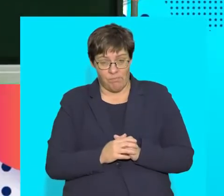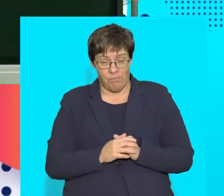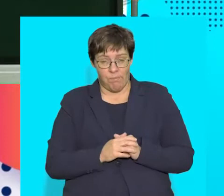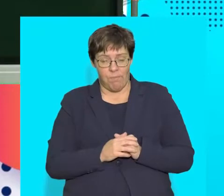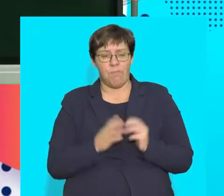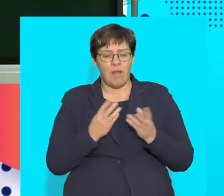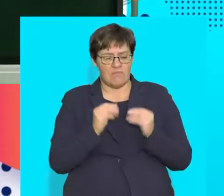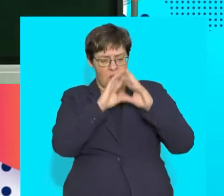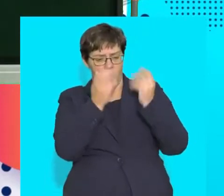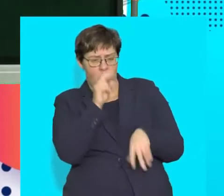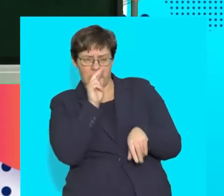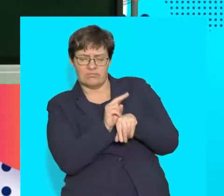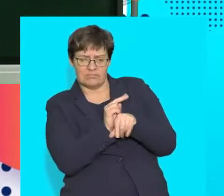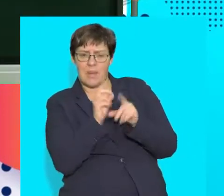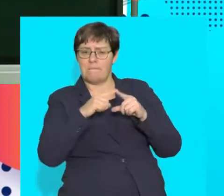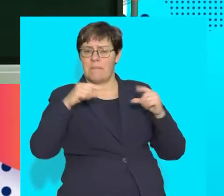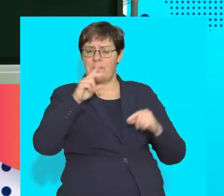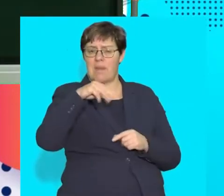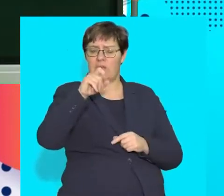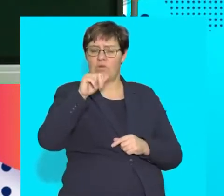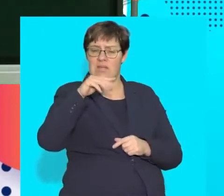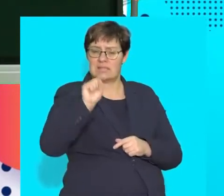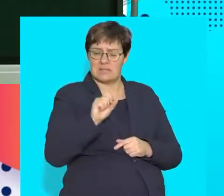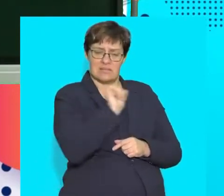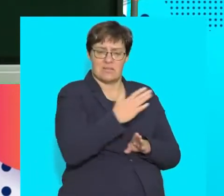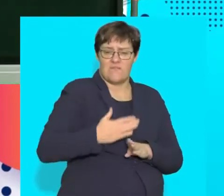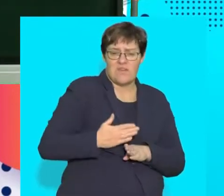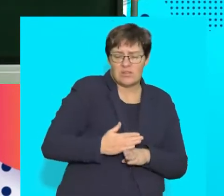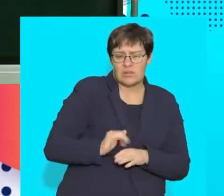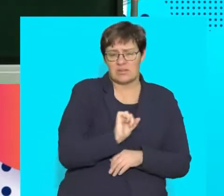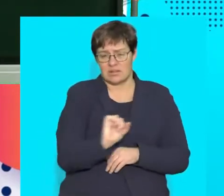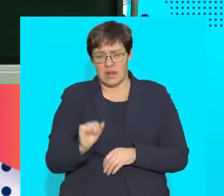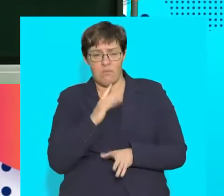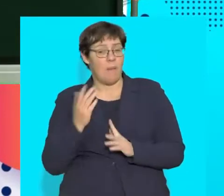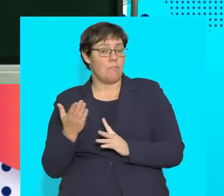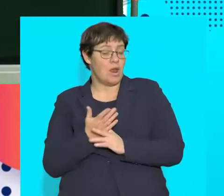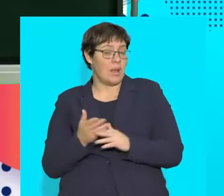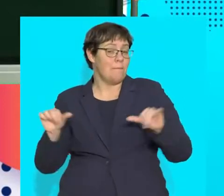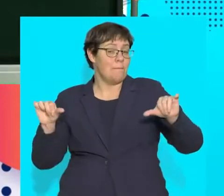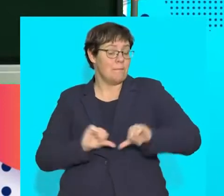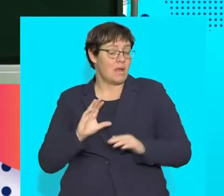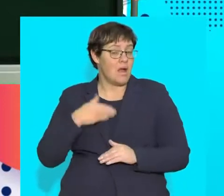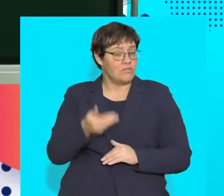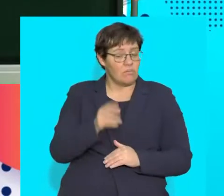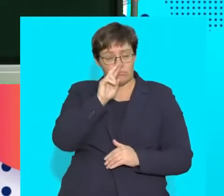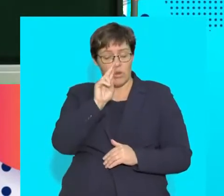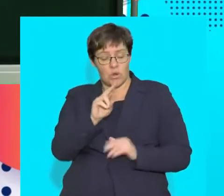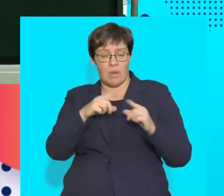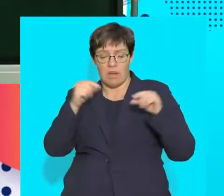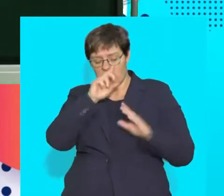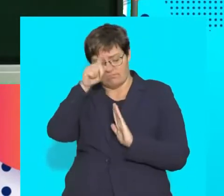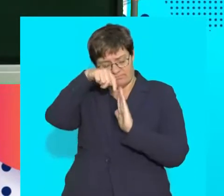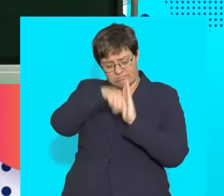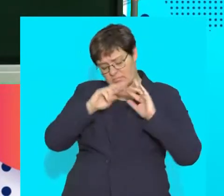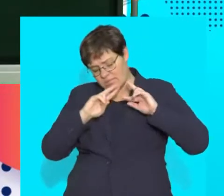So guys, we've had an overview of the pancreas in terms of its function. Let's have a little break, and when we get back, we will look at the pancreas